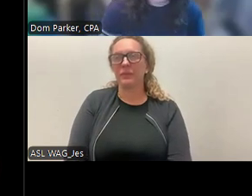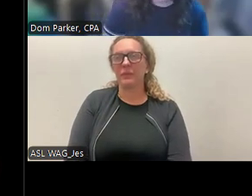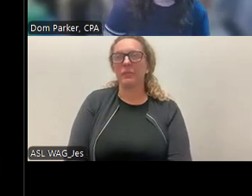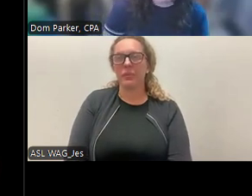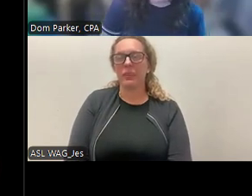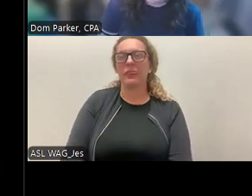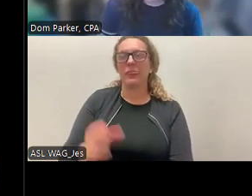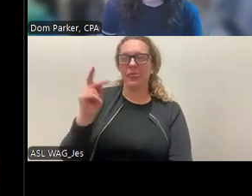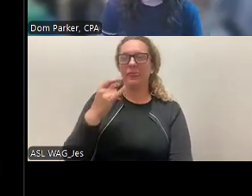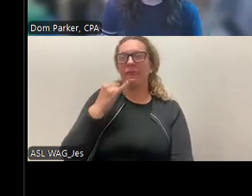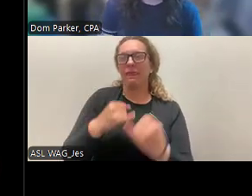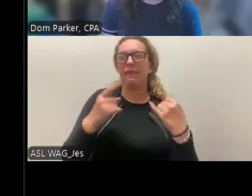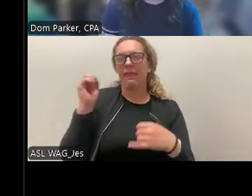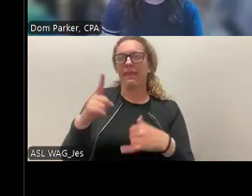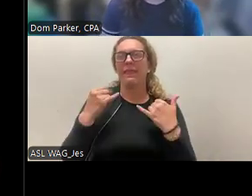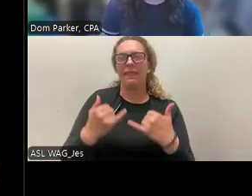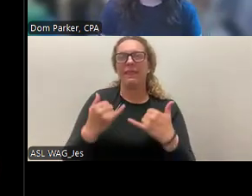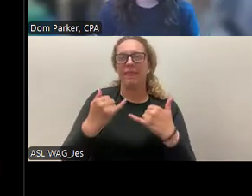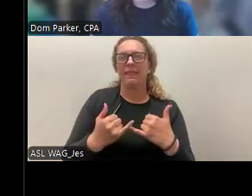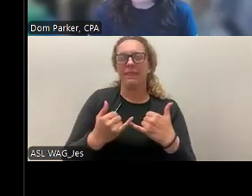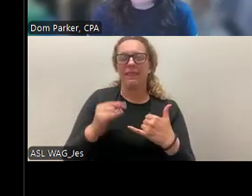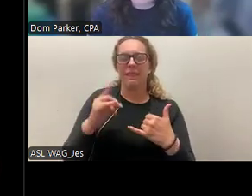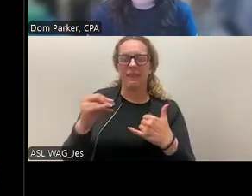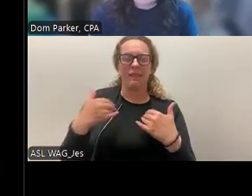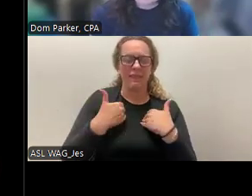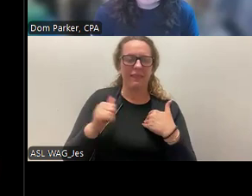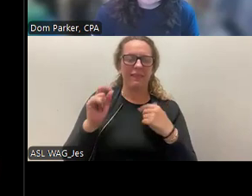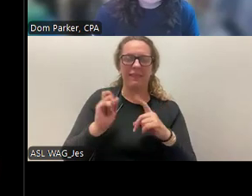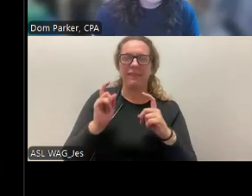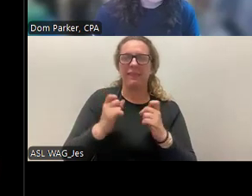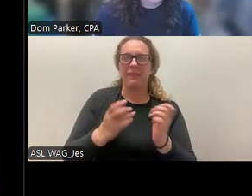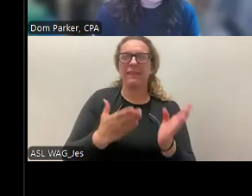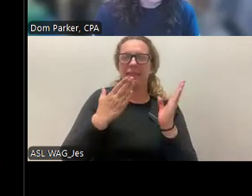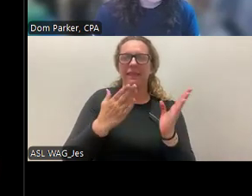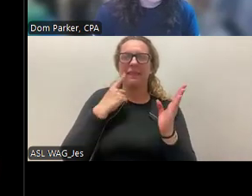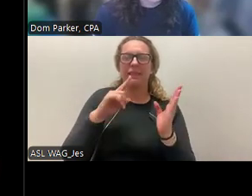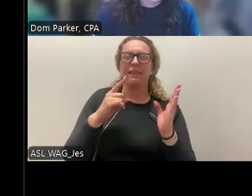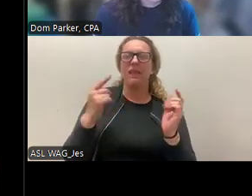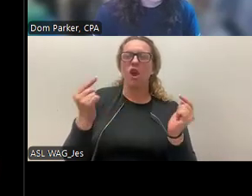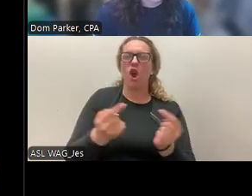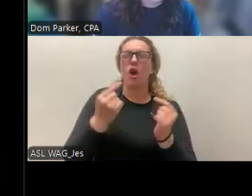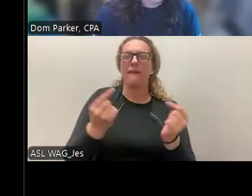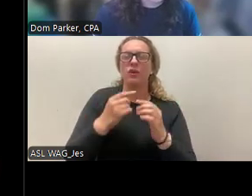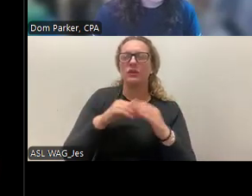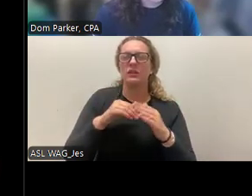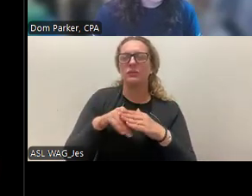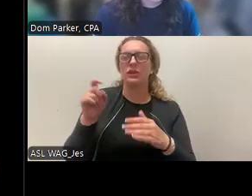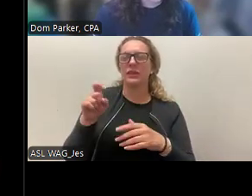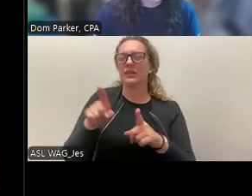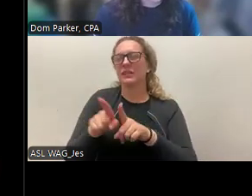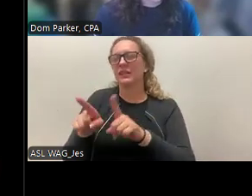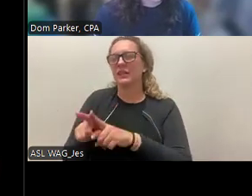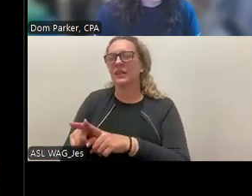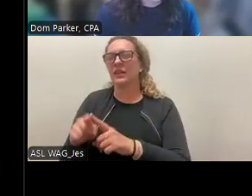Okay, and our final question today, do you have any testing suggestions for harmful accessibility needs, such as